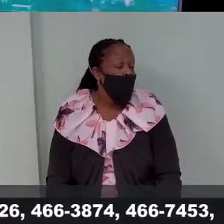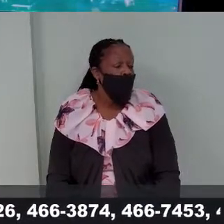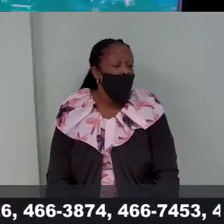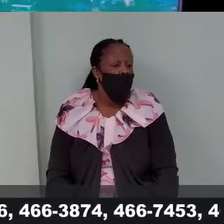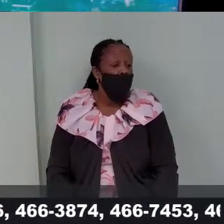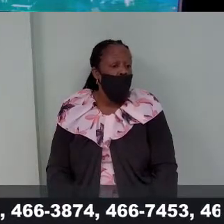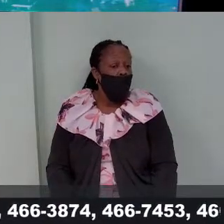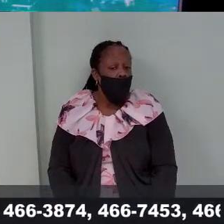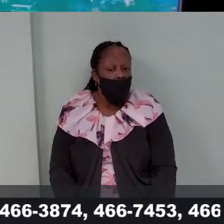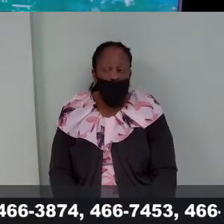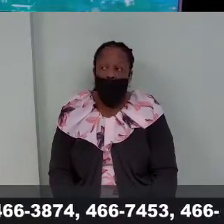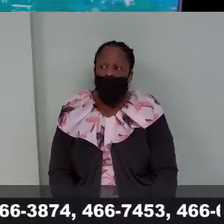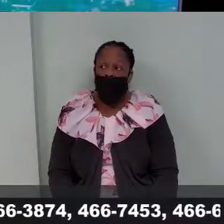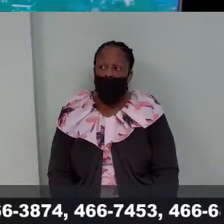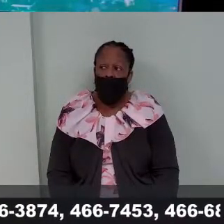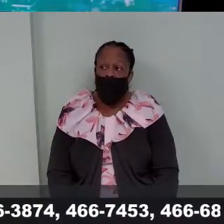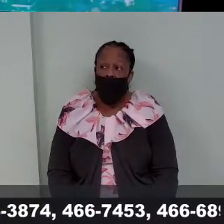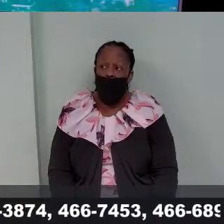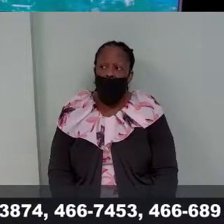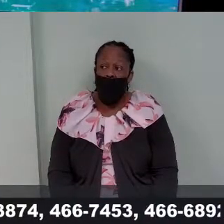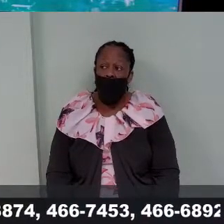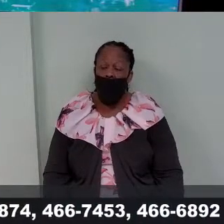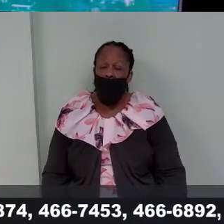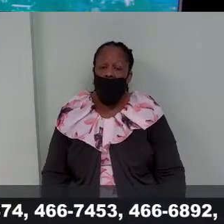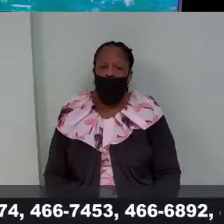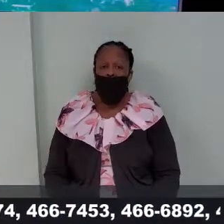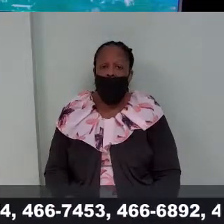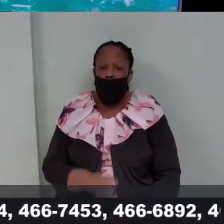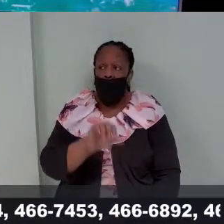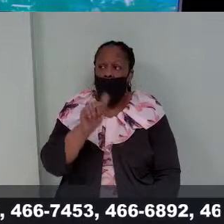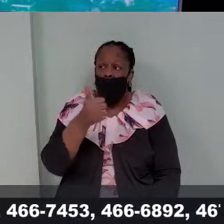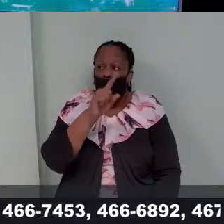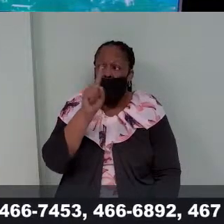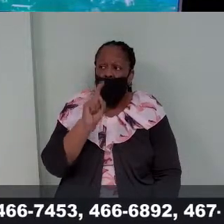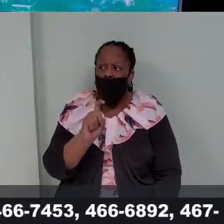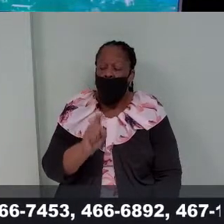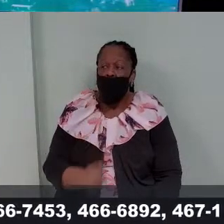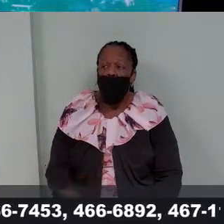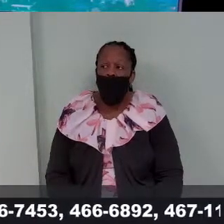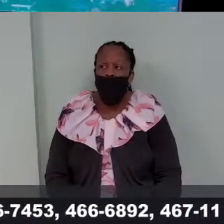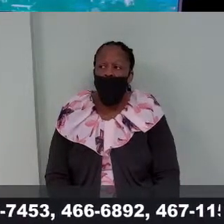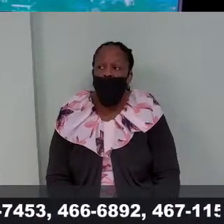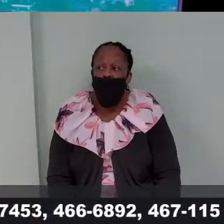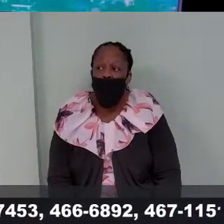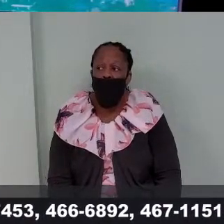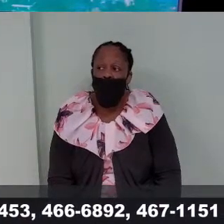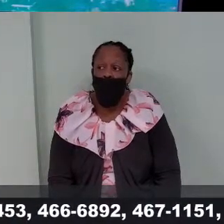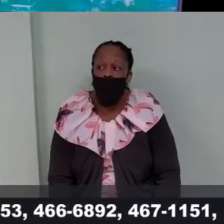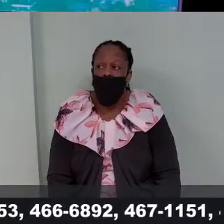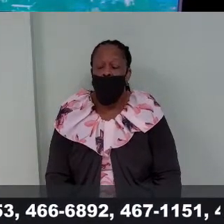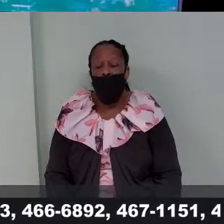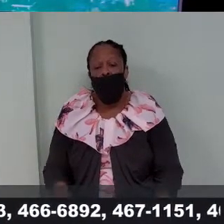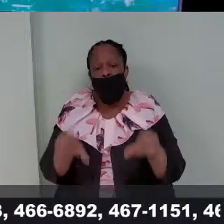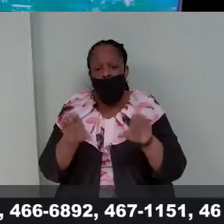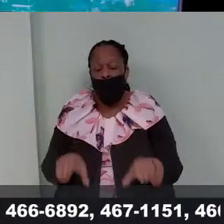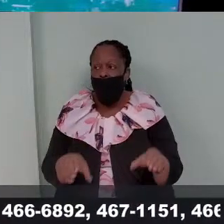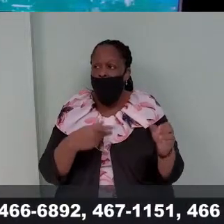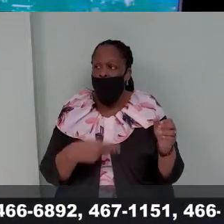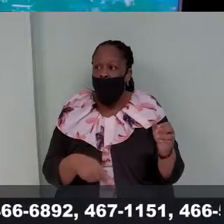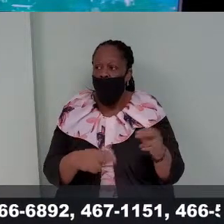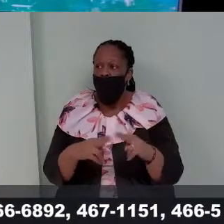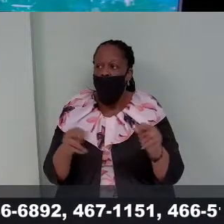Thank you. This question is from Vaughan Radio in Nevis. Can St. Kitts and Nevis expect